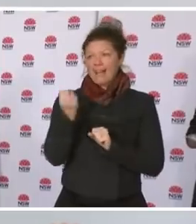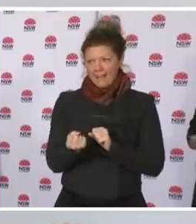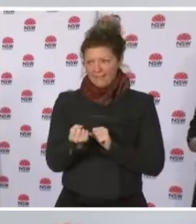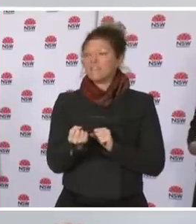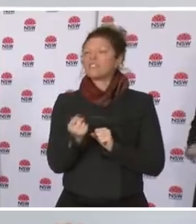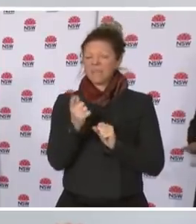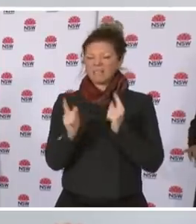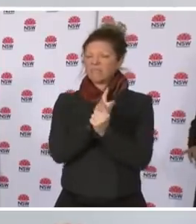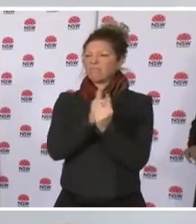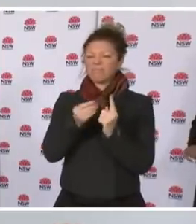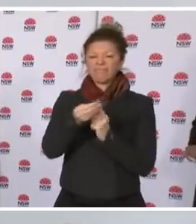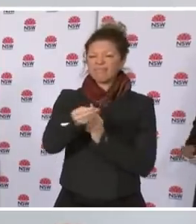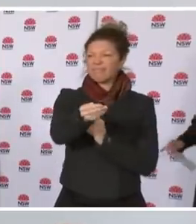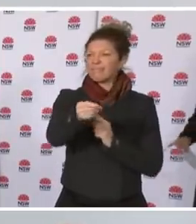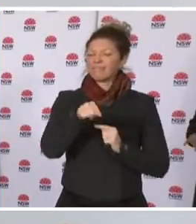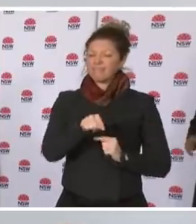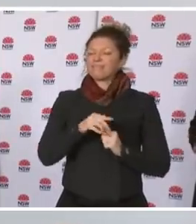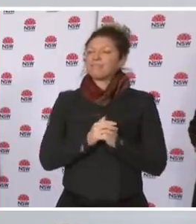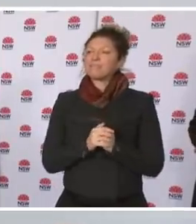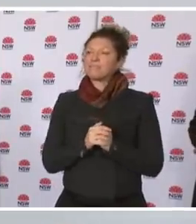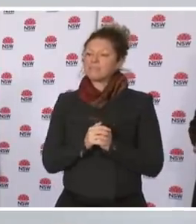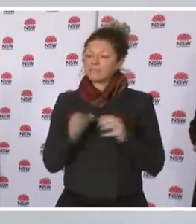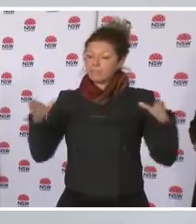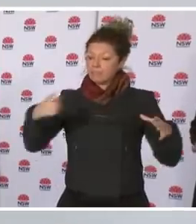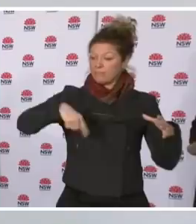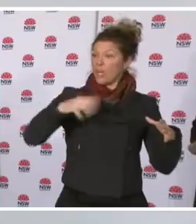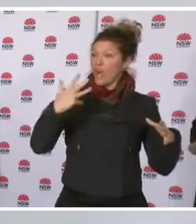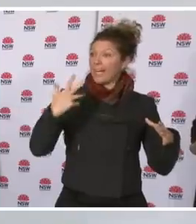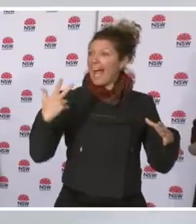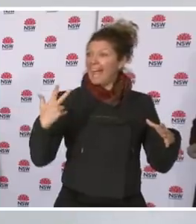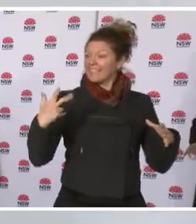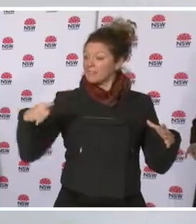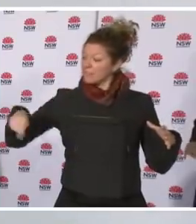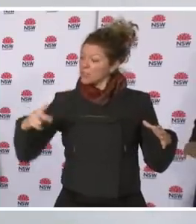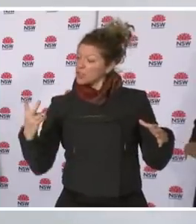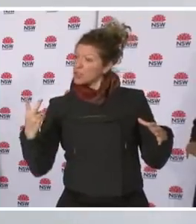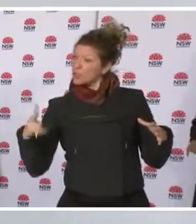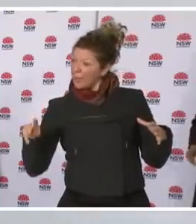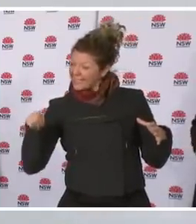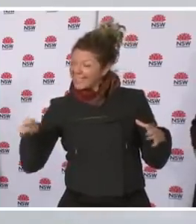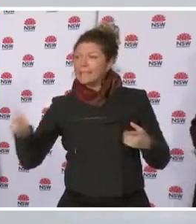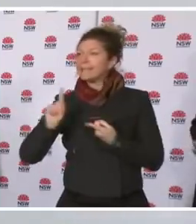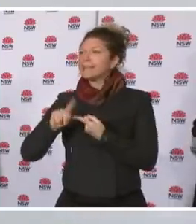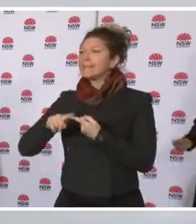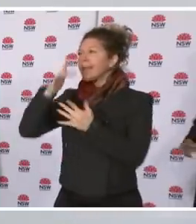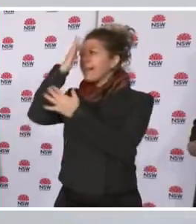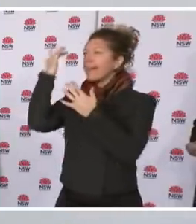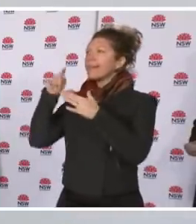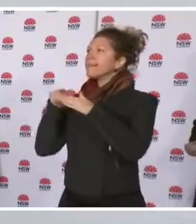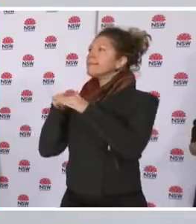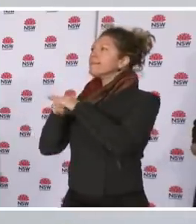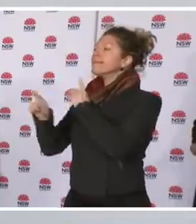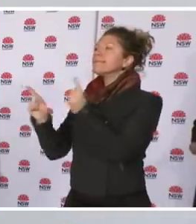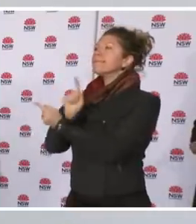we still had 20 cases that were infectious in the community for over one day. It is important that we get that number